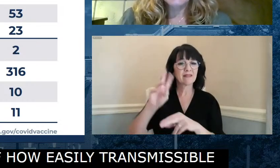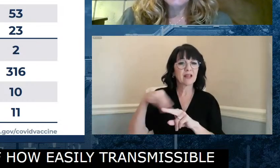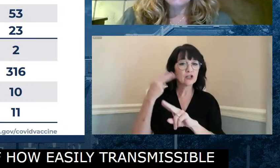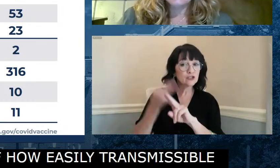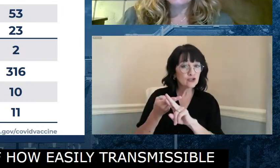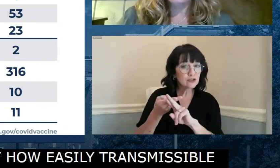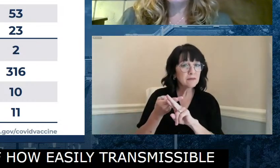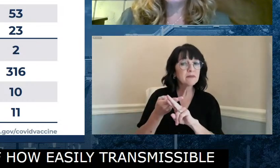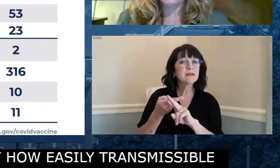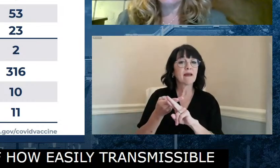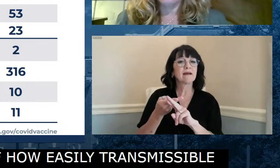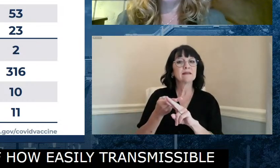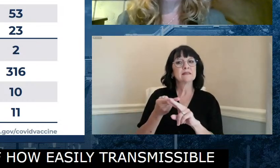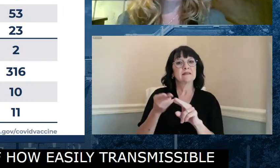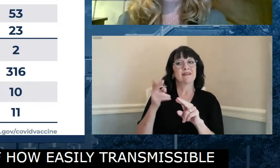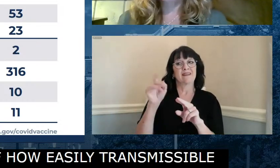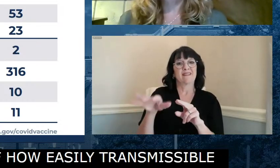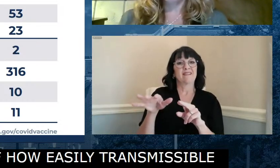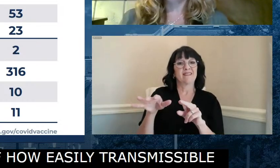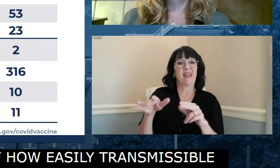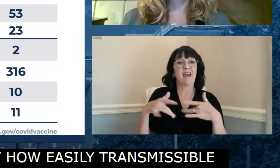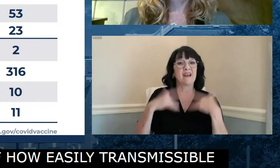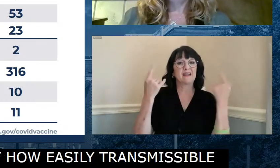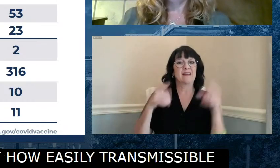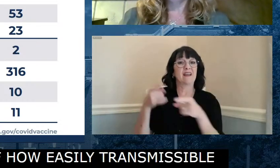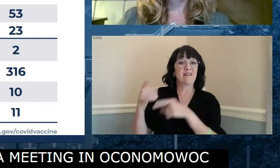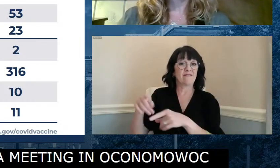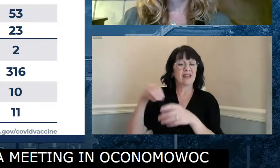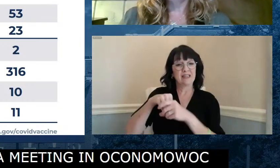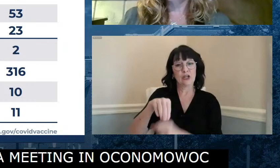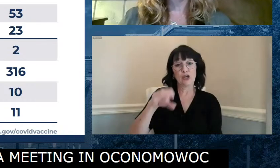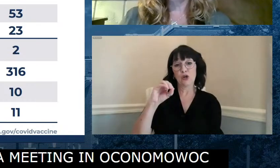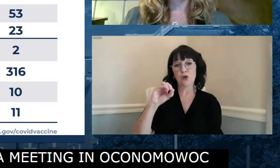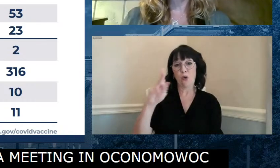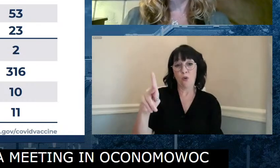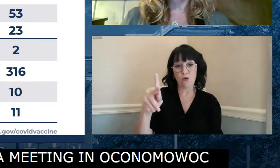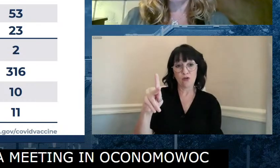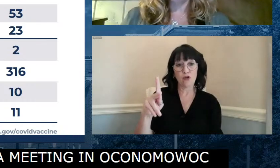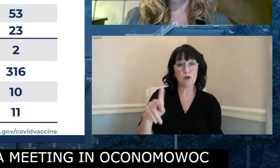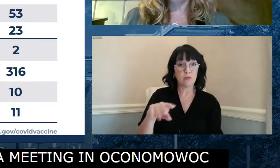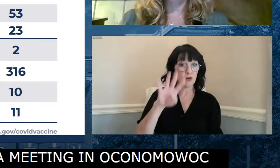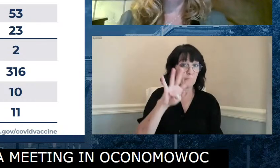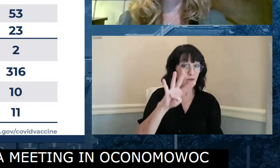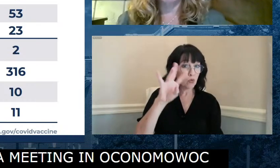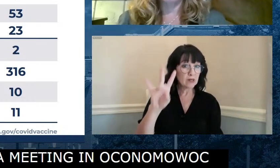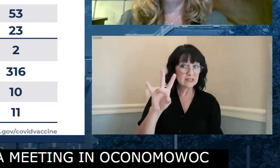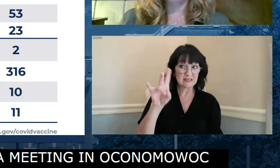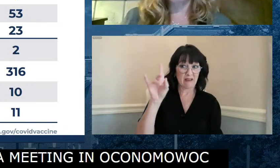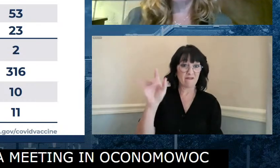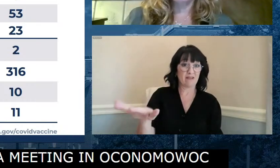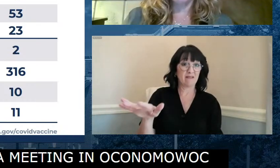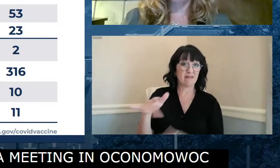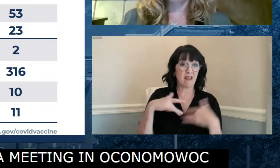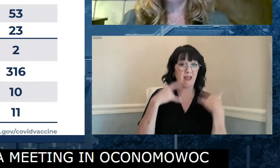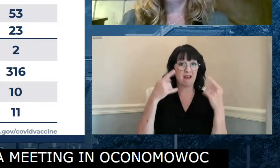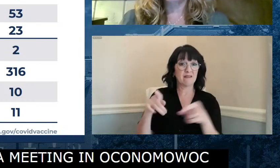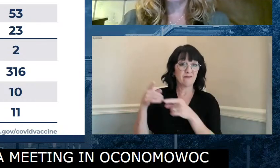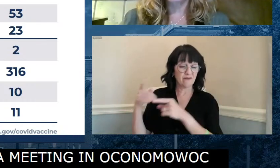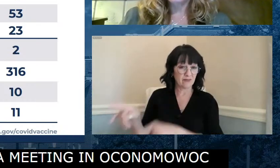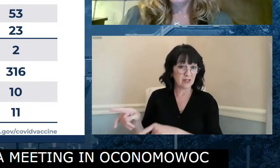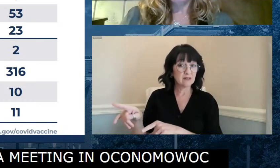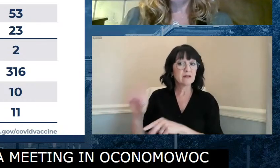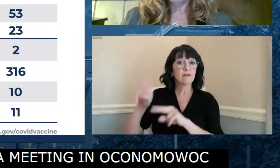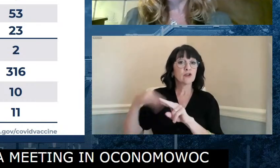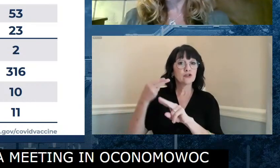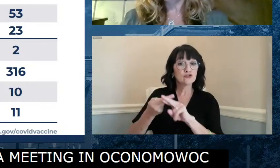Oklahoma, and 47 of the individuals at that meet, the gymnasts and staff in the